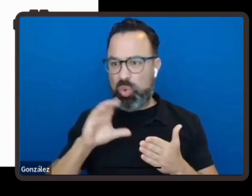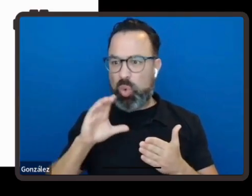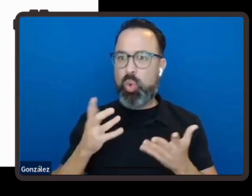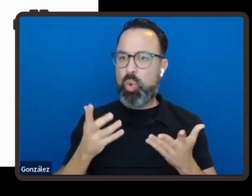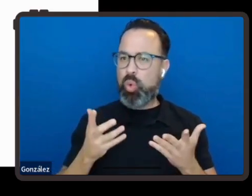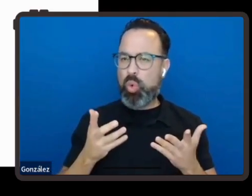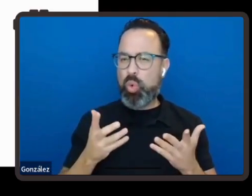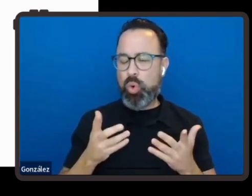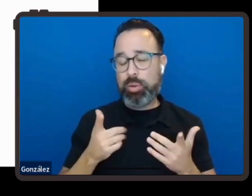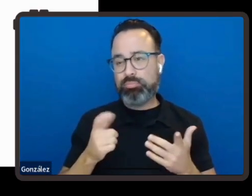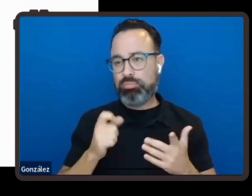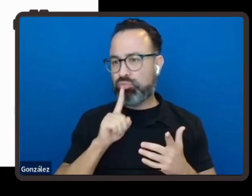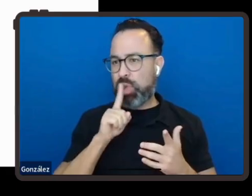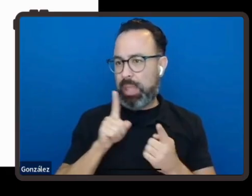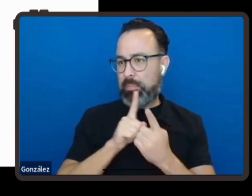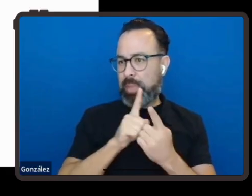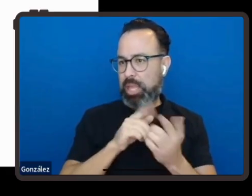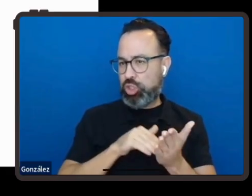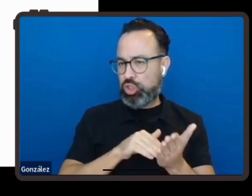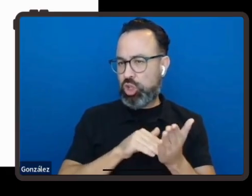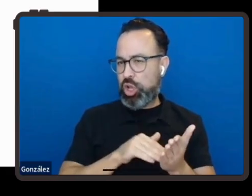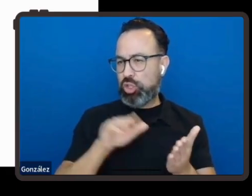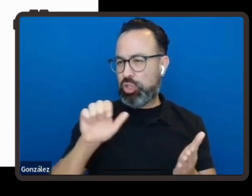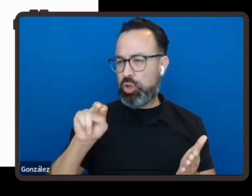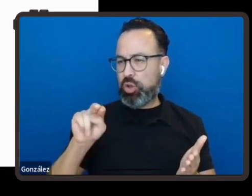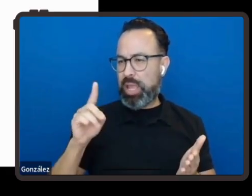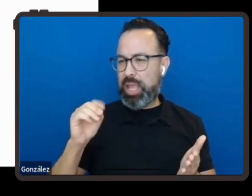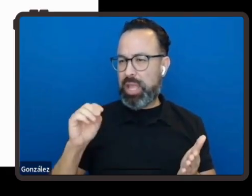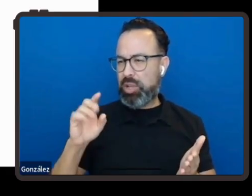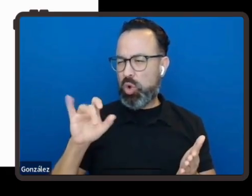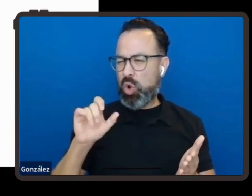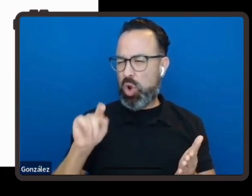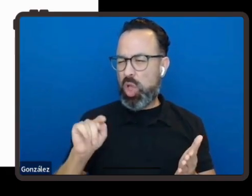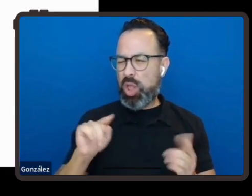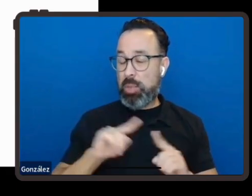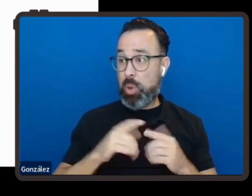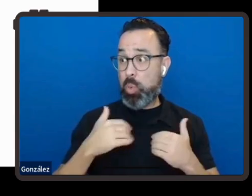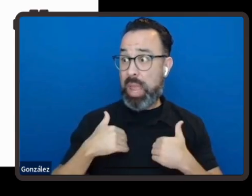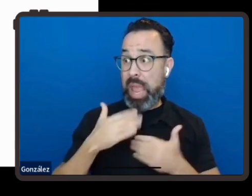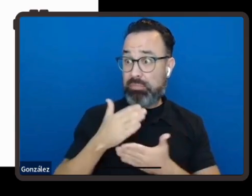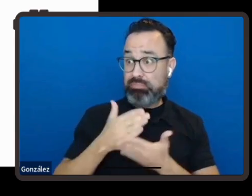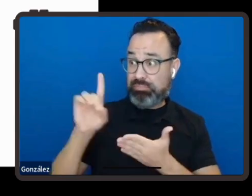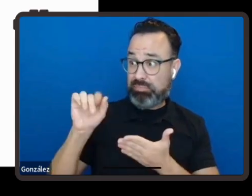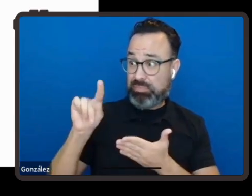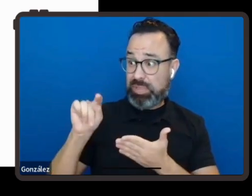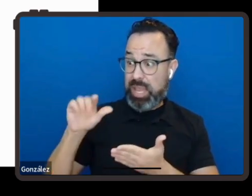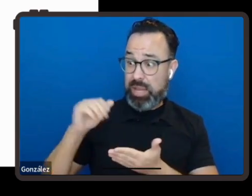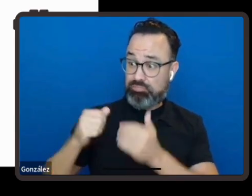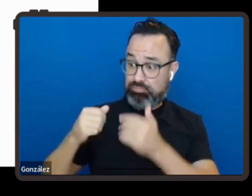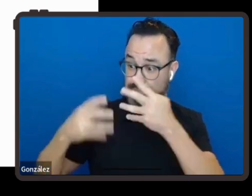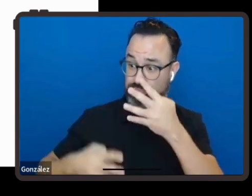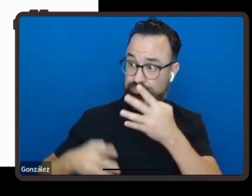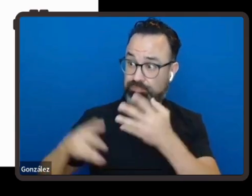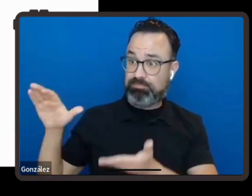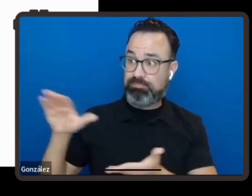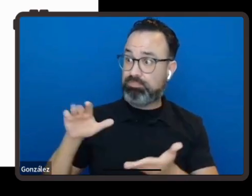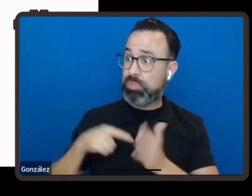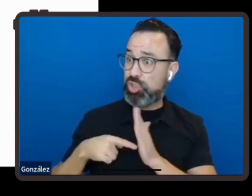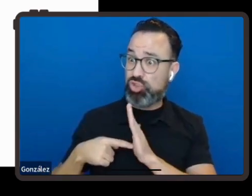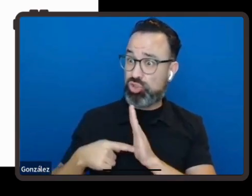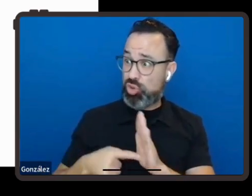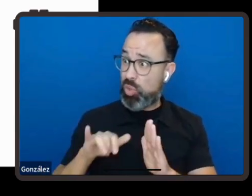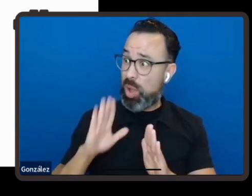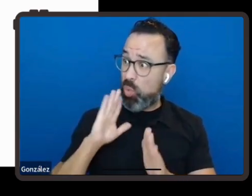but there are positives. You've got a list of data that you can say it will be beneficial for things like your